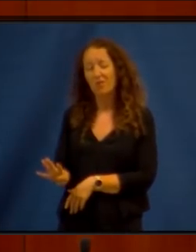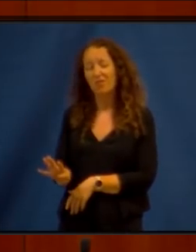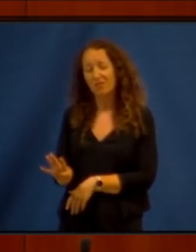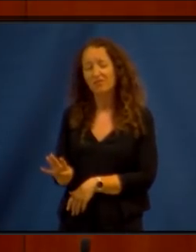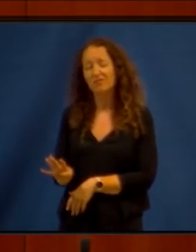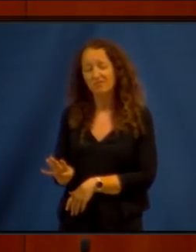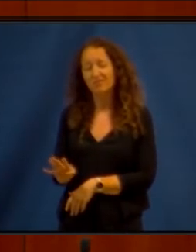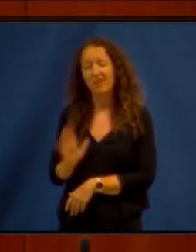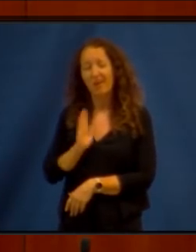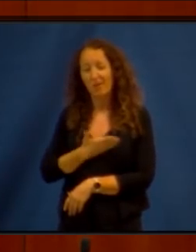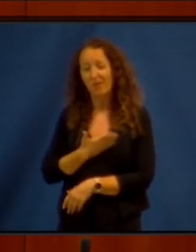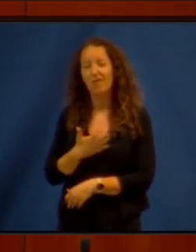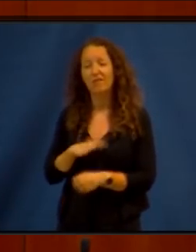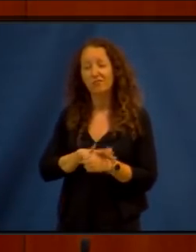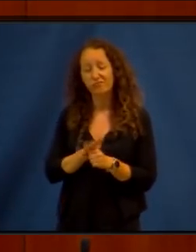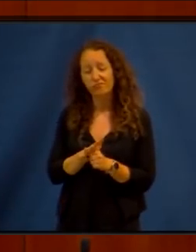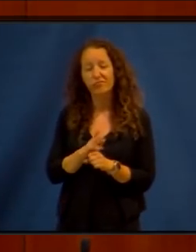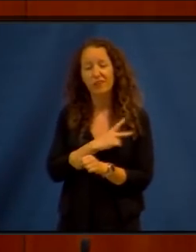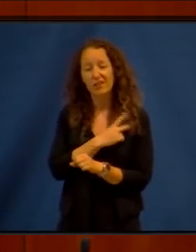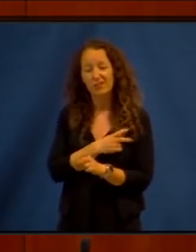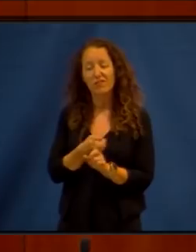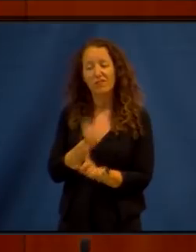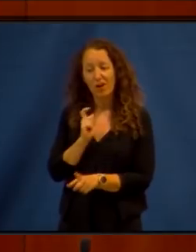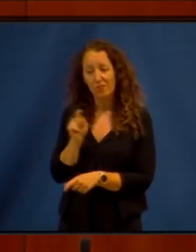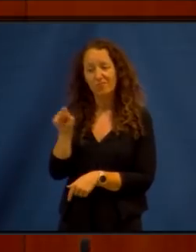patients are coming from the nursing home.